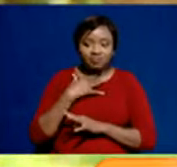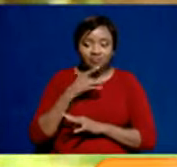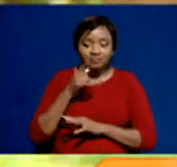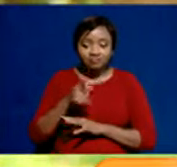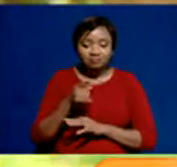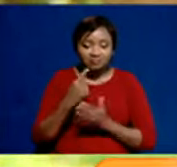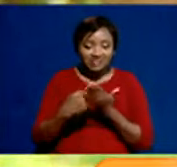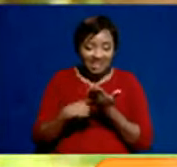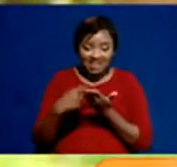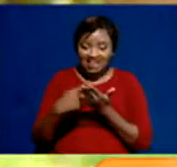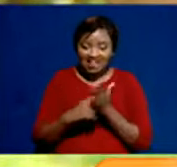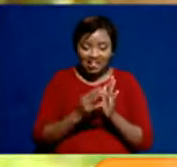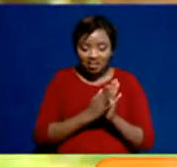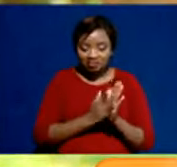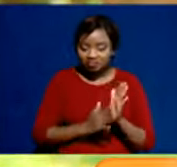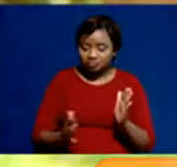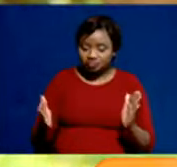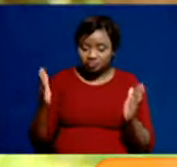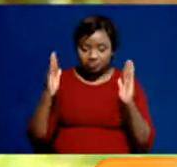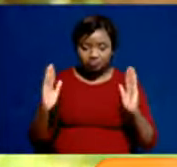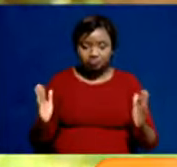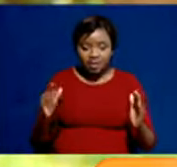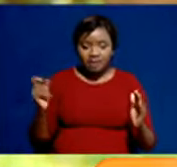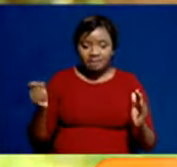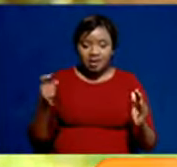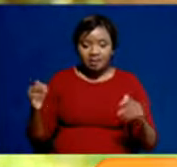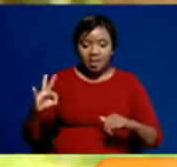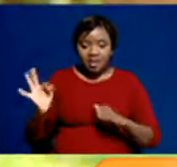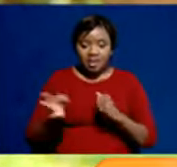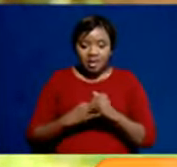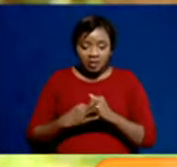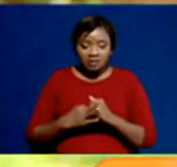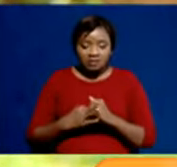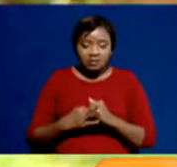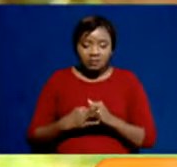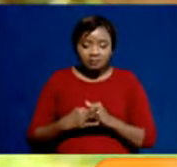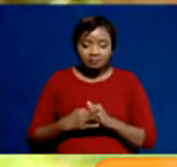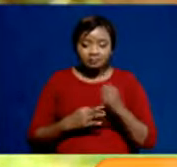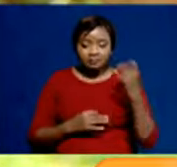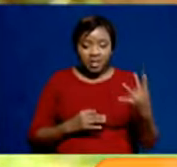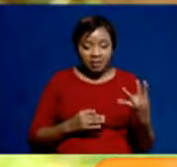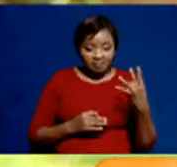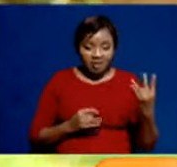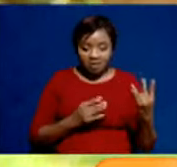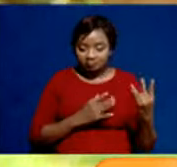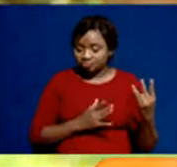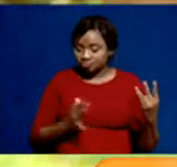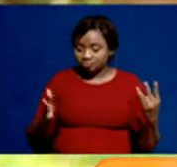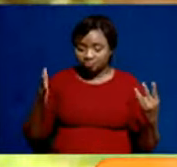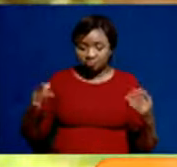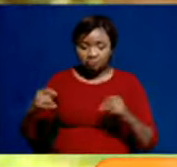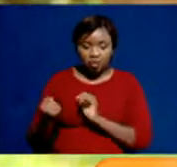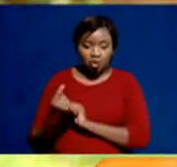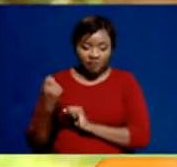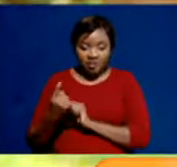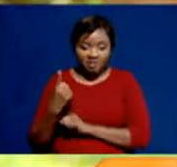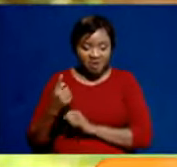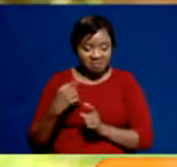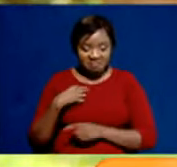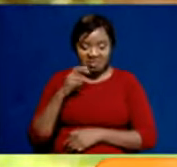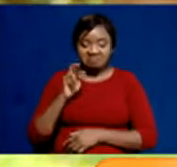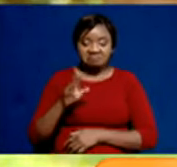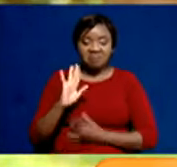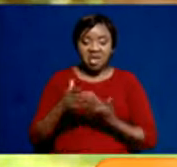8 months, April to November. And what have we gotten out of it? In my view,